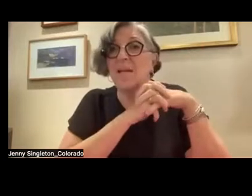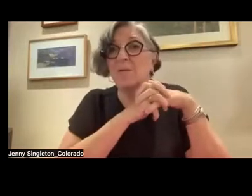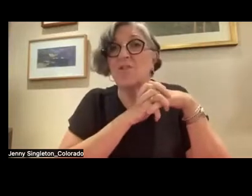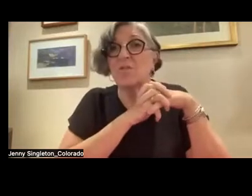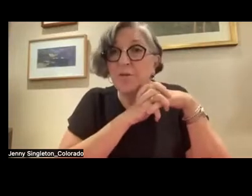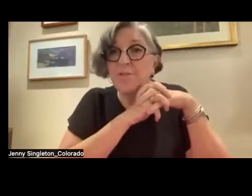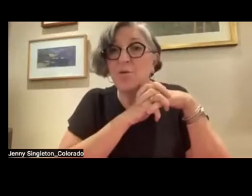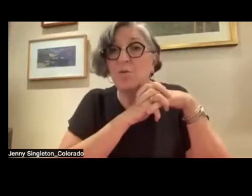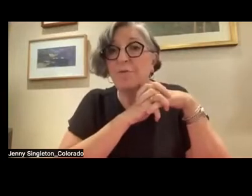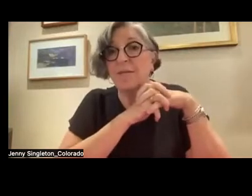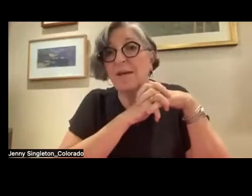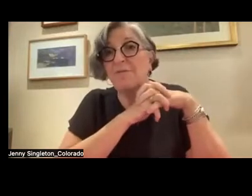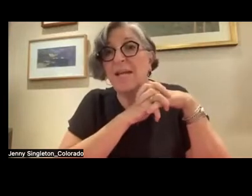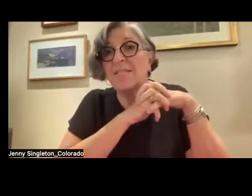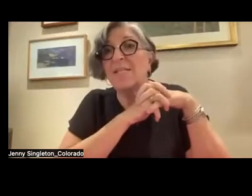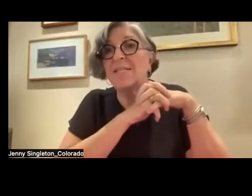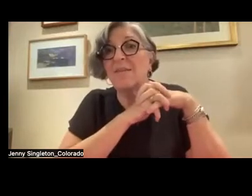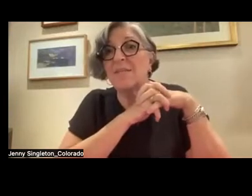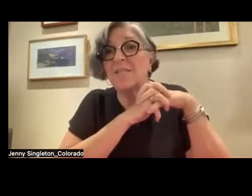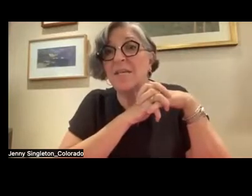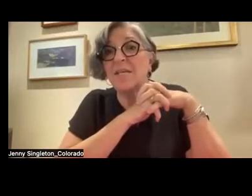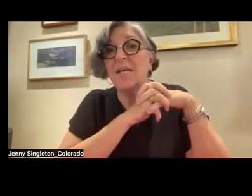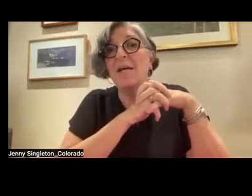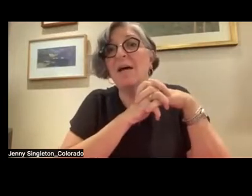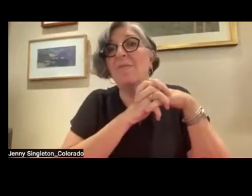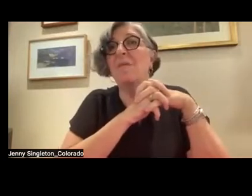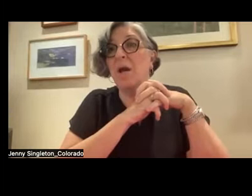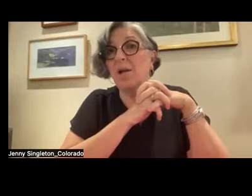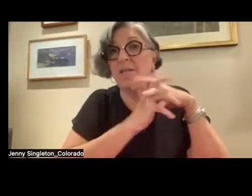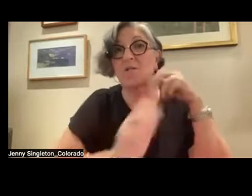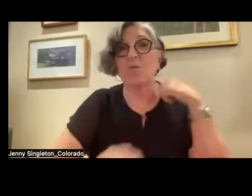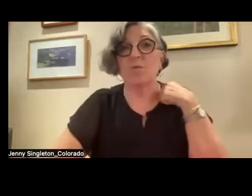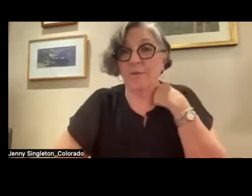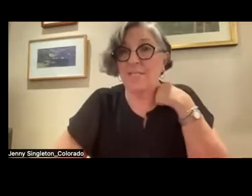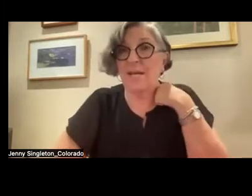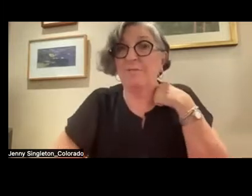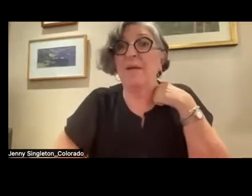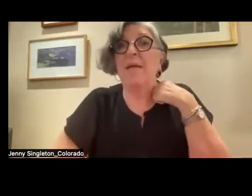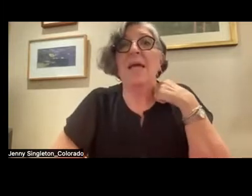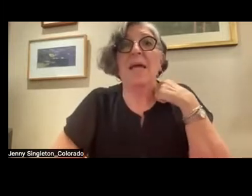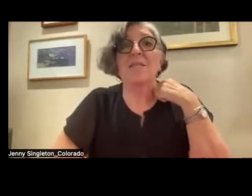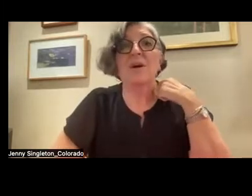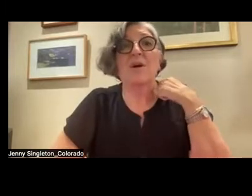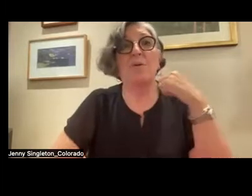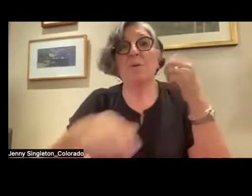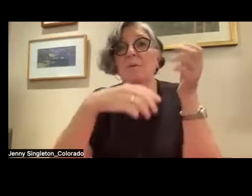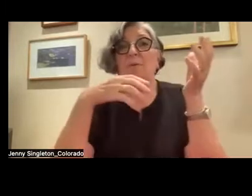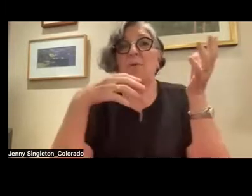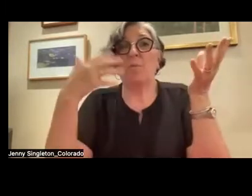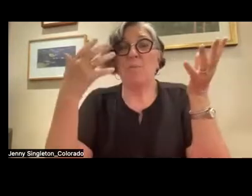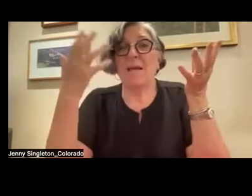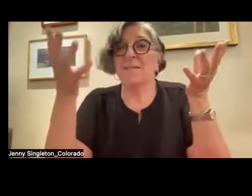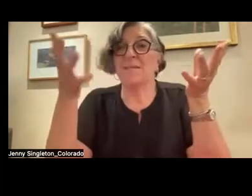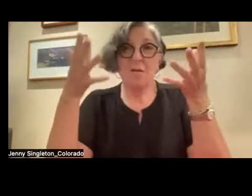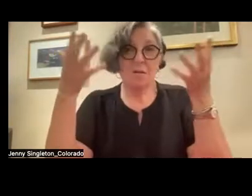and established the first School for the Deaf in 1817, the American School for the Deaf. And so